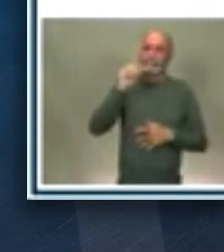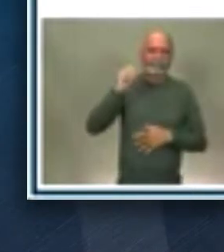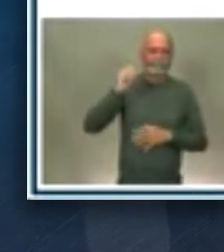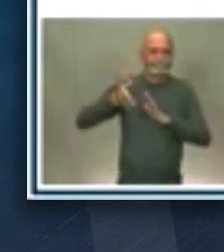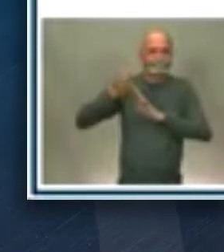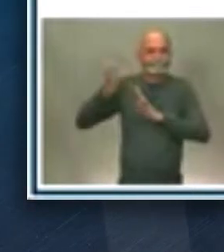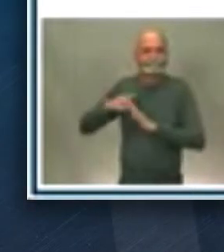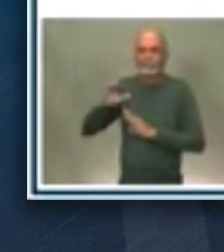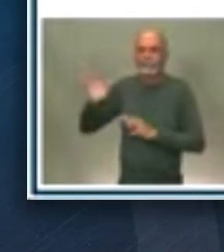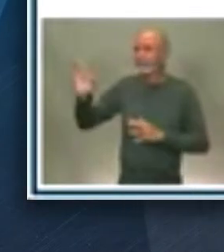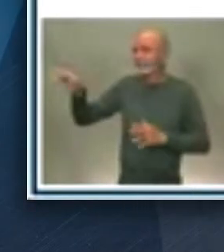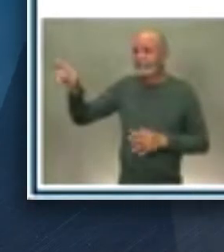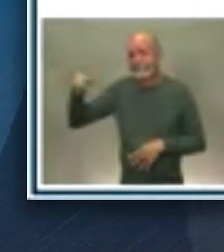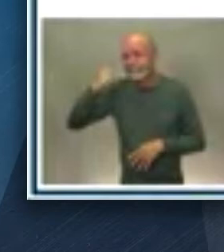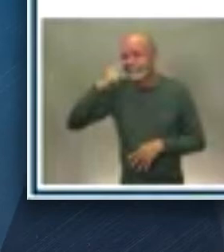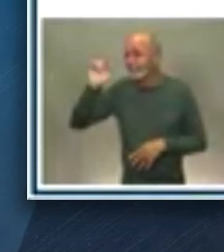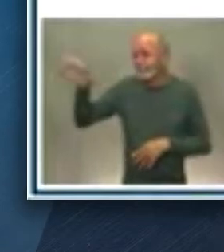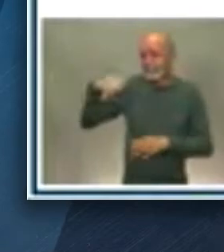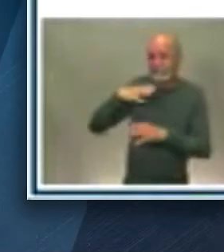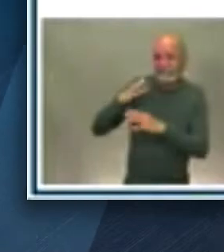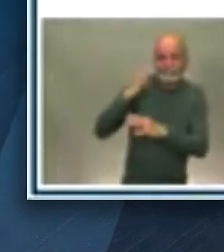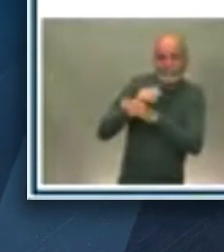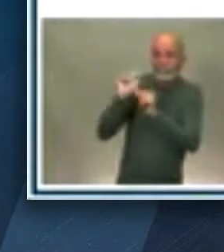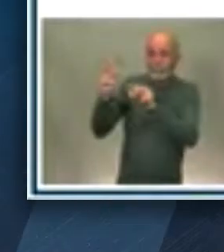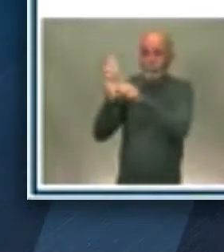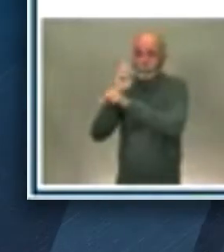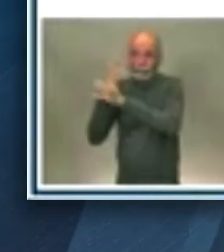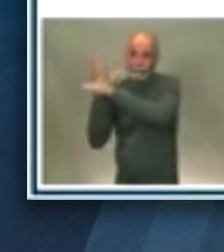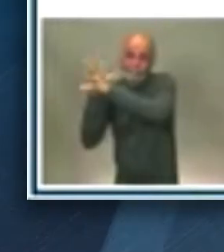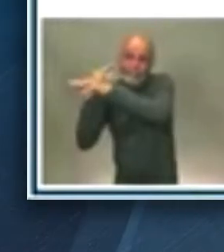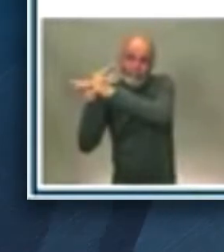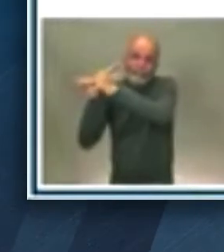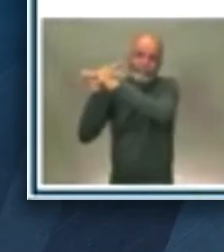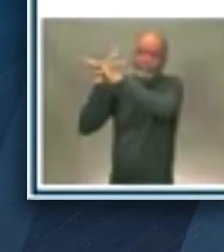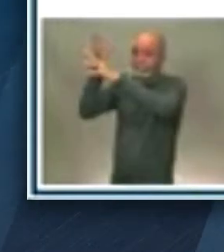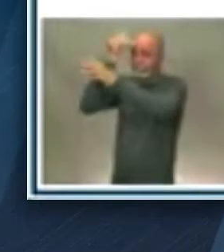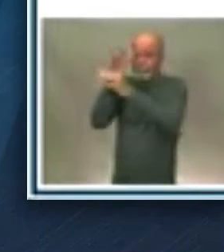virtual learning or take-home learning arrangements could be made,